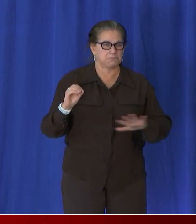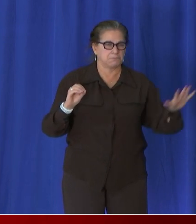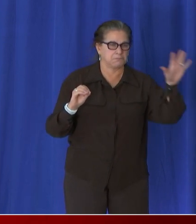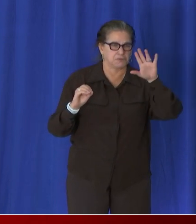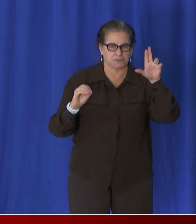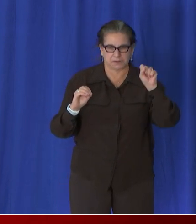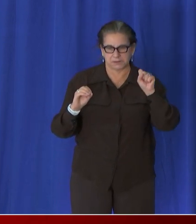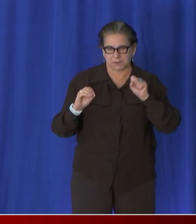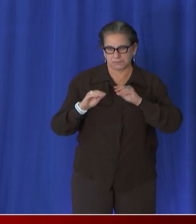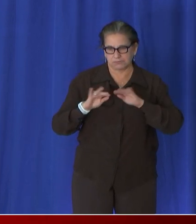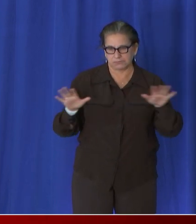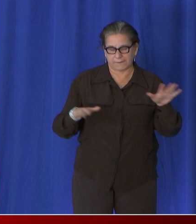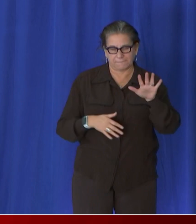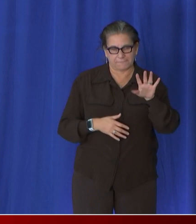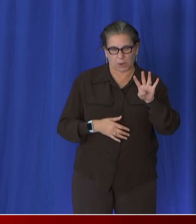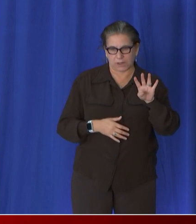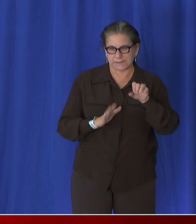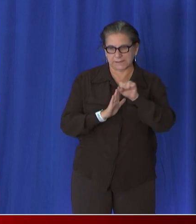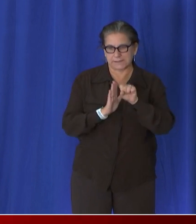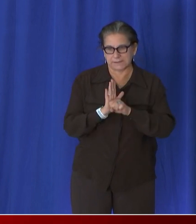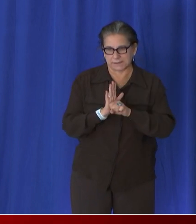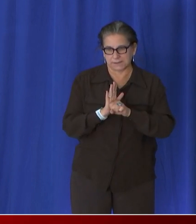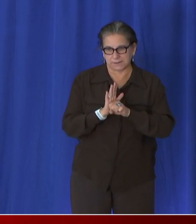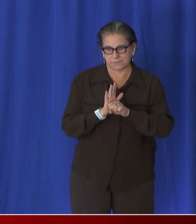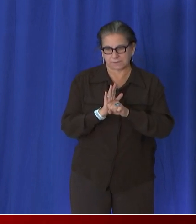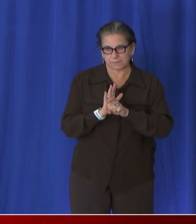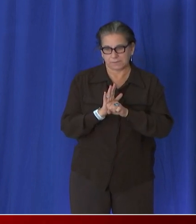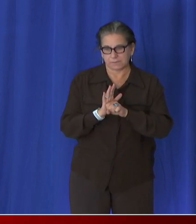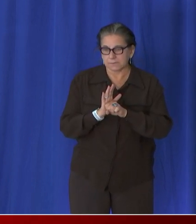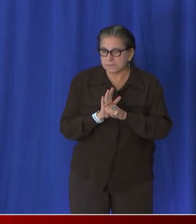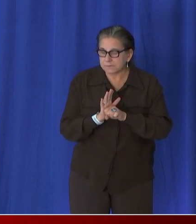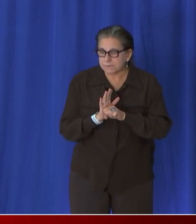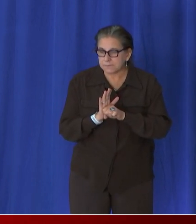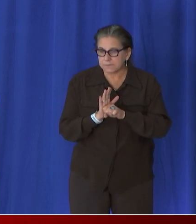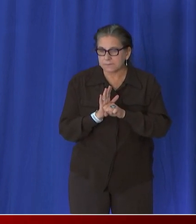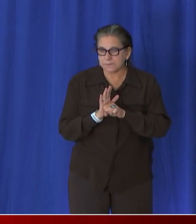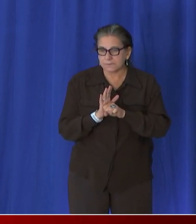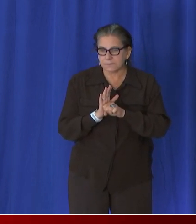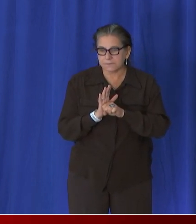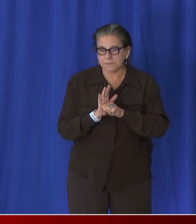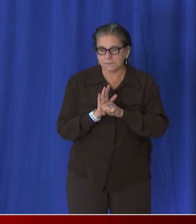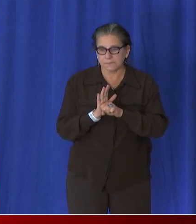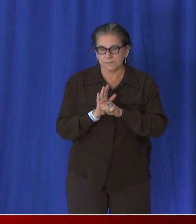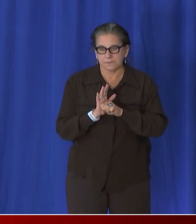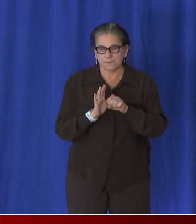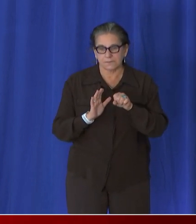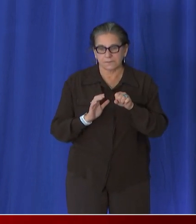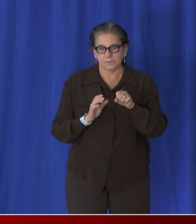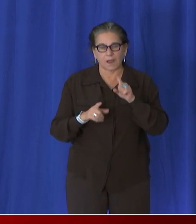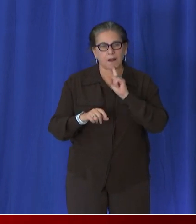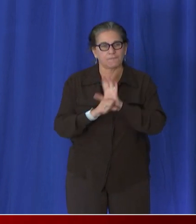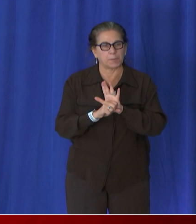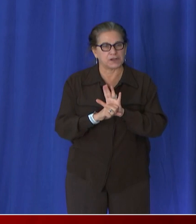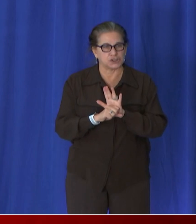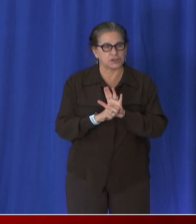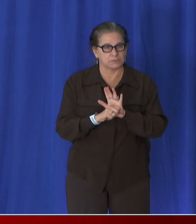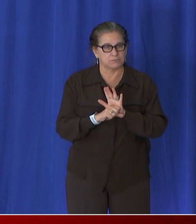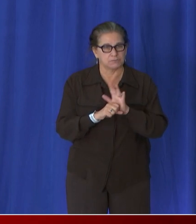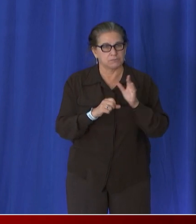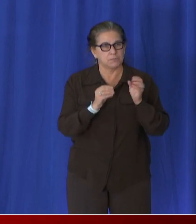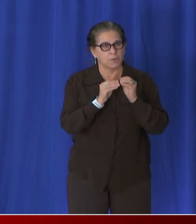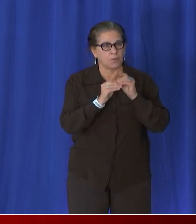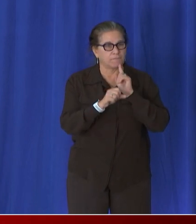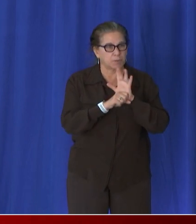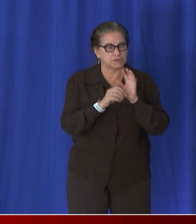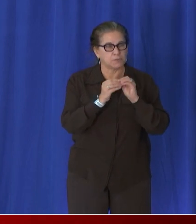have recently been sequenced that we're working to confirm. But we know it's a matter of time before we see that here in the region. We also,